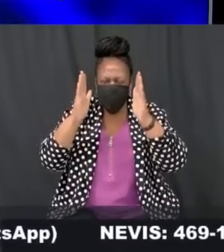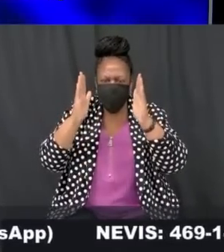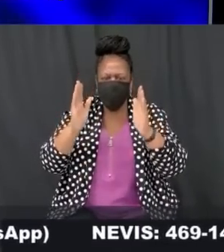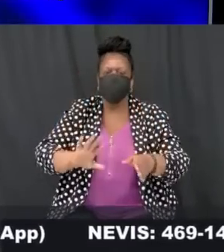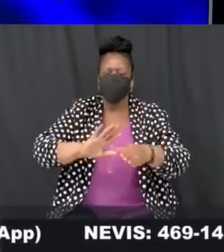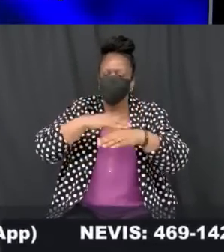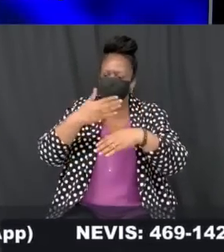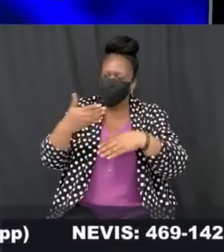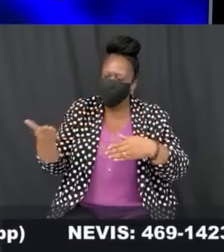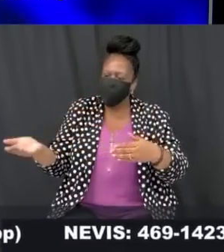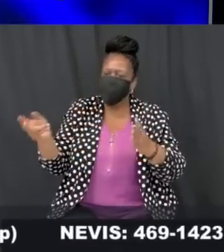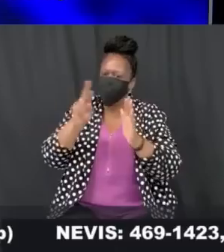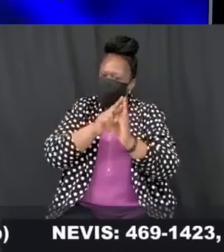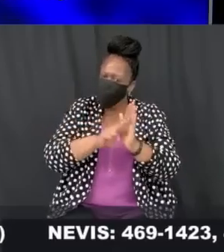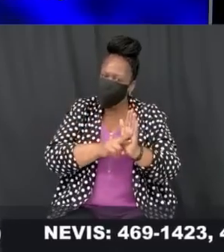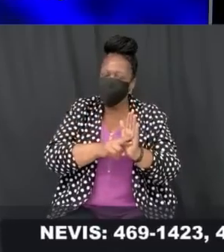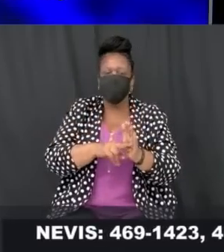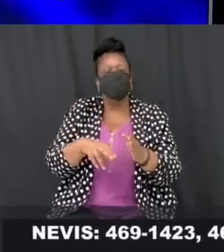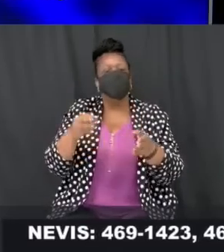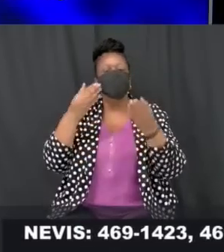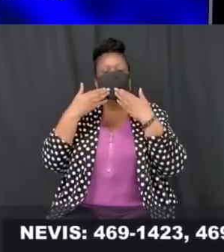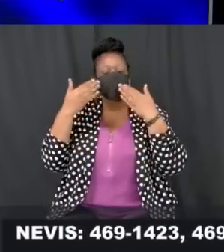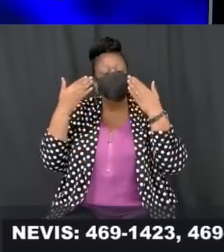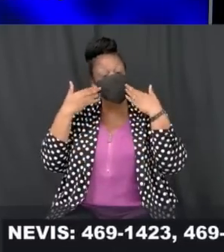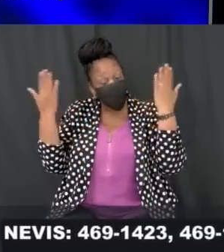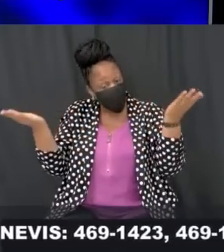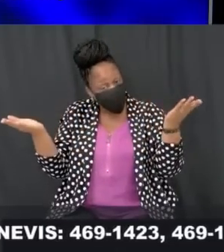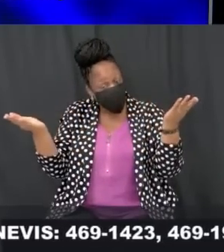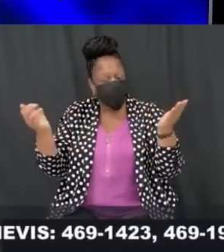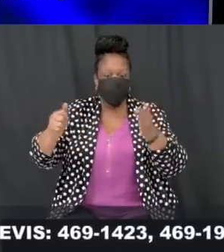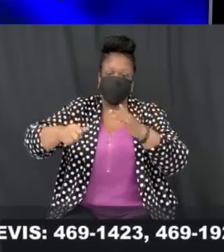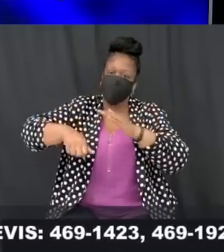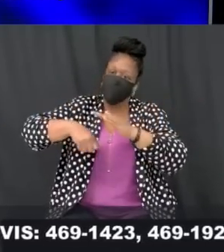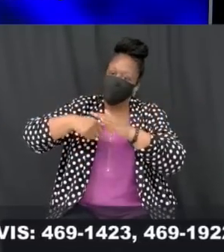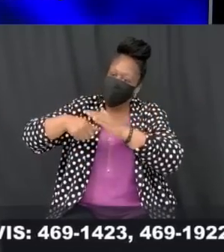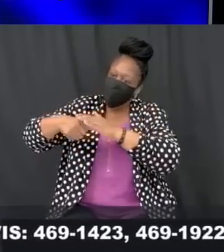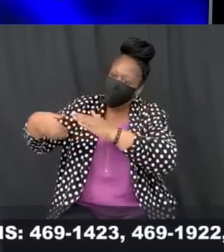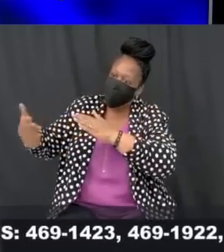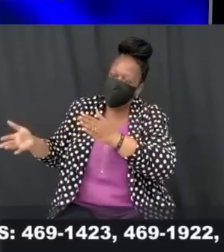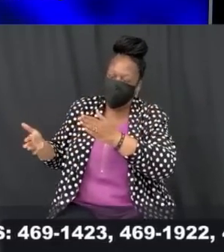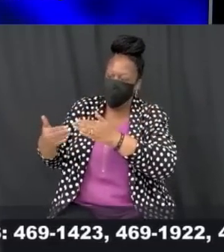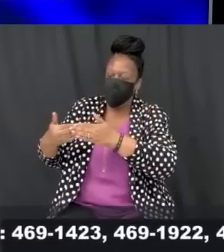non-pharmaceutical measures, and please go out and get the